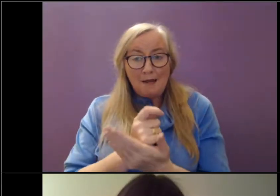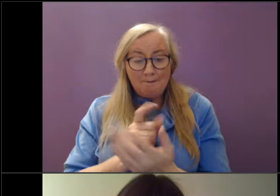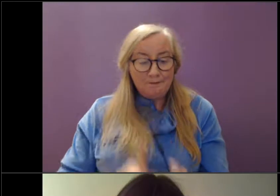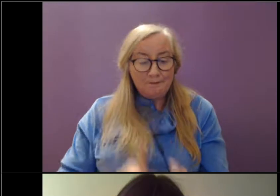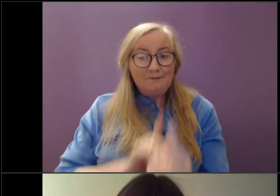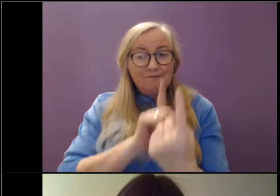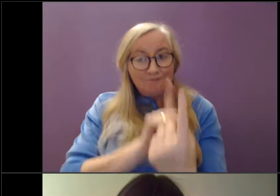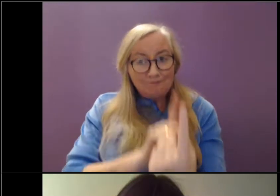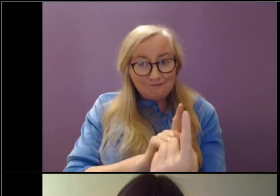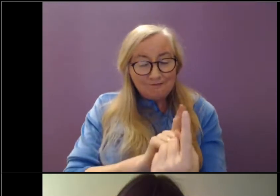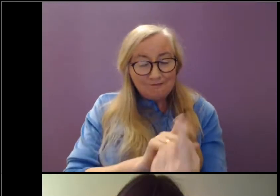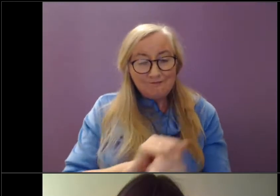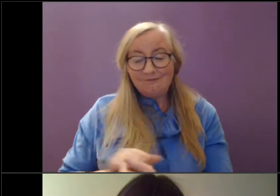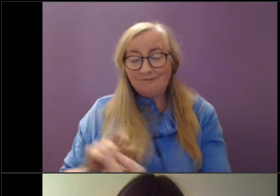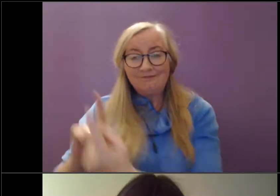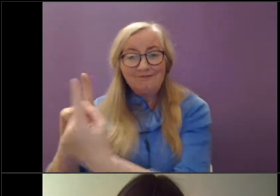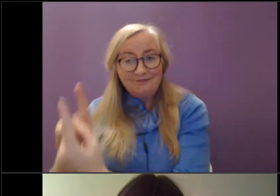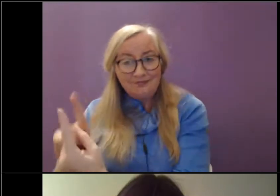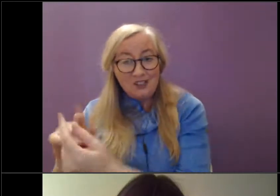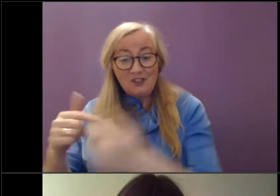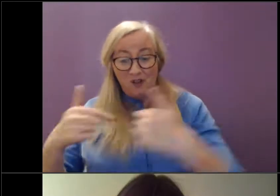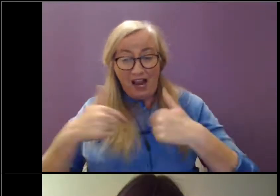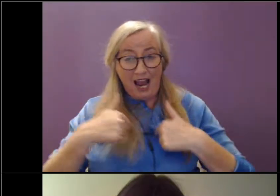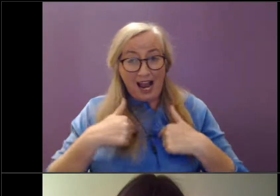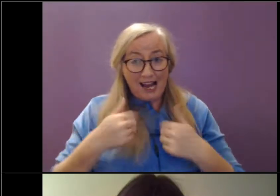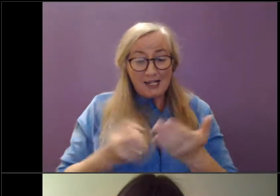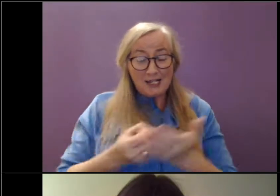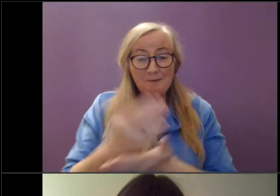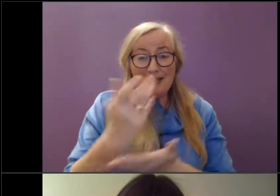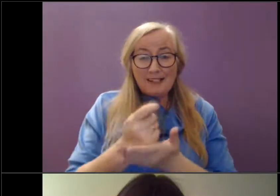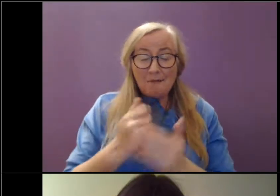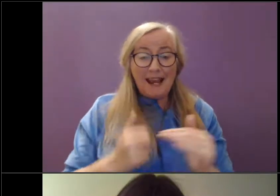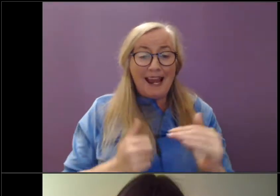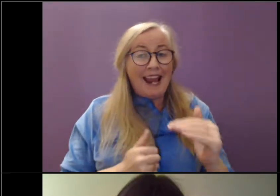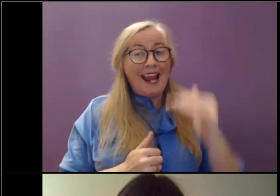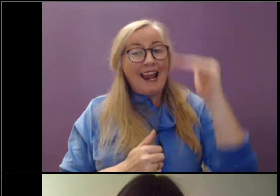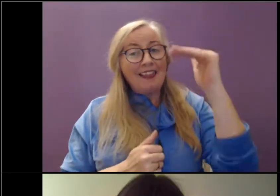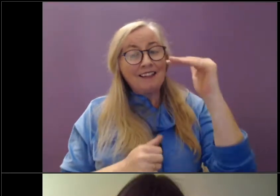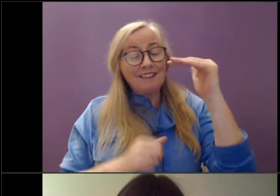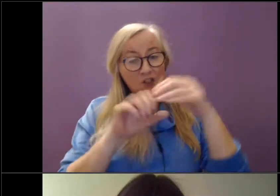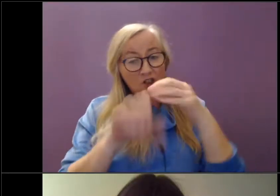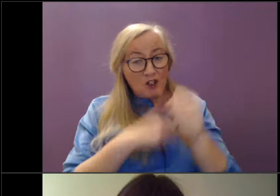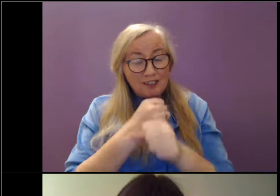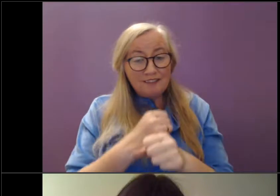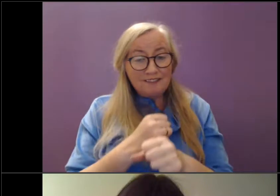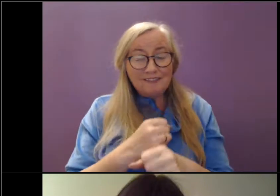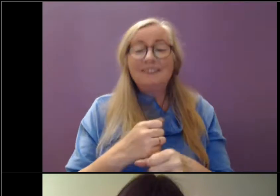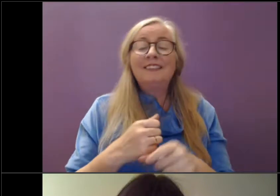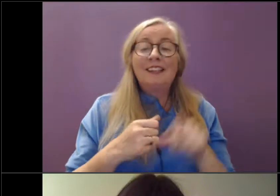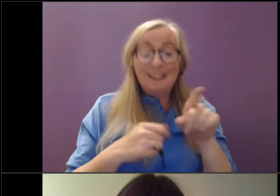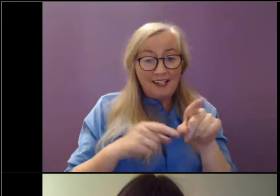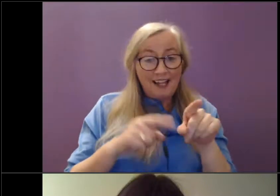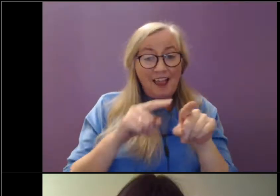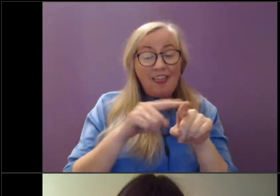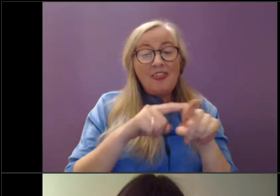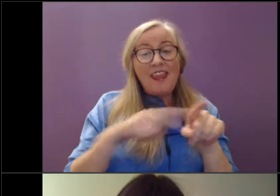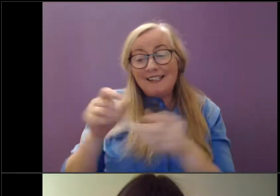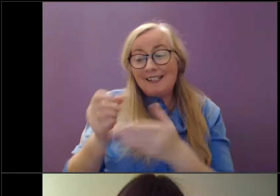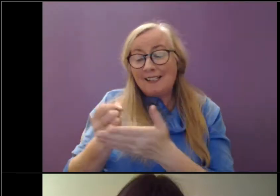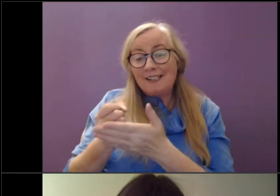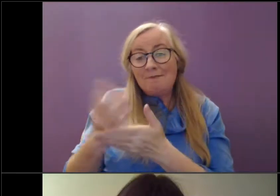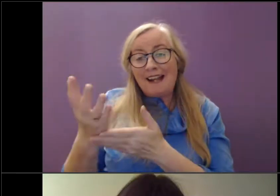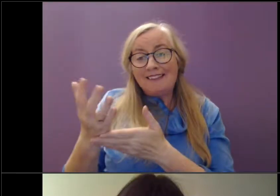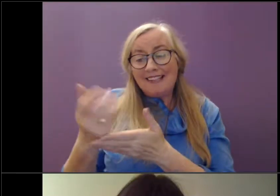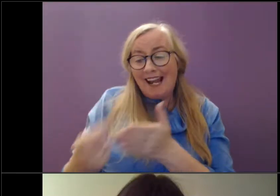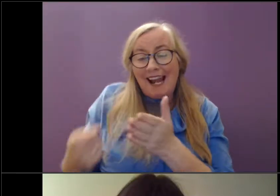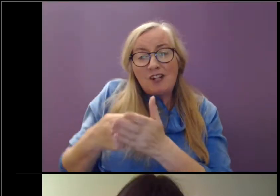of our children. So I'm going to spend time with my eldest son one Saturday, and then I'm going to spend extra